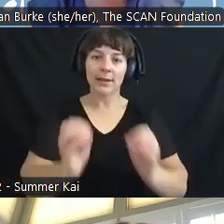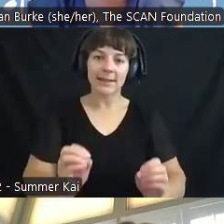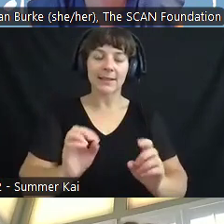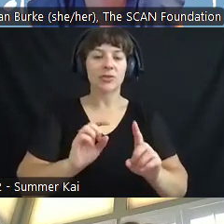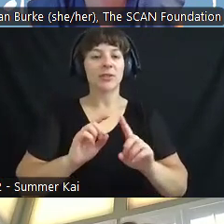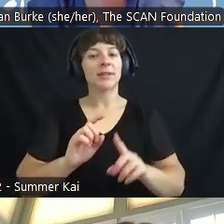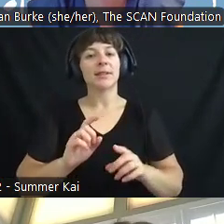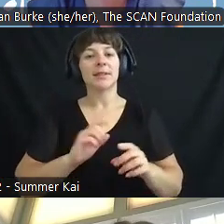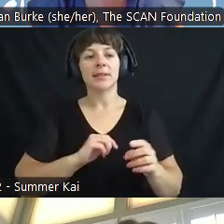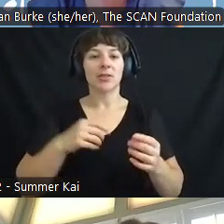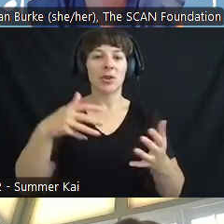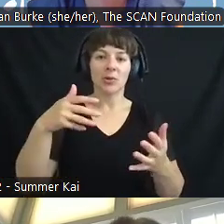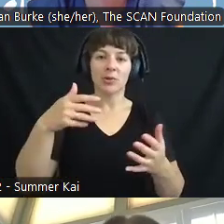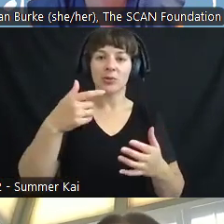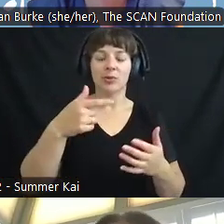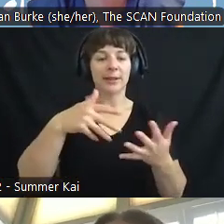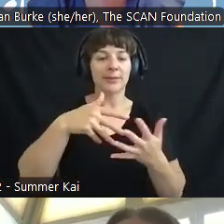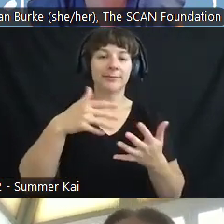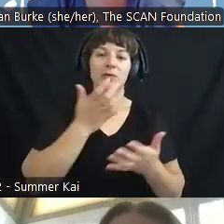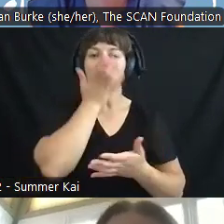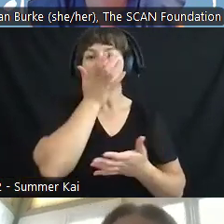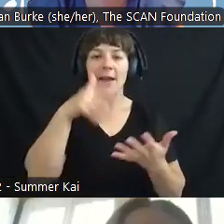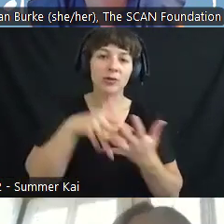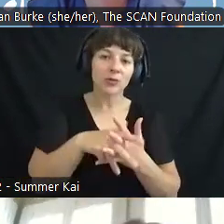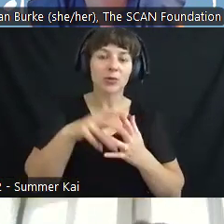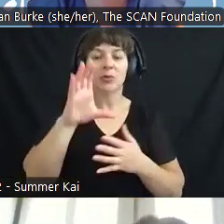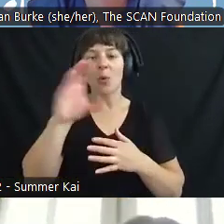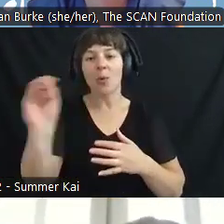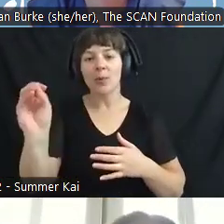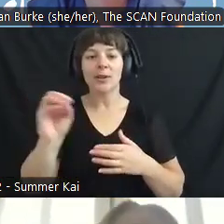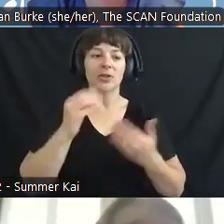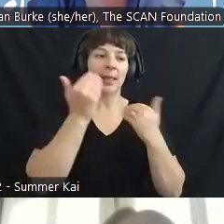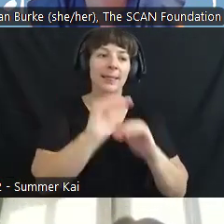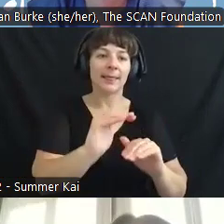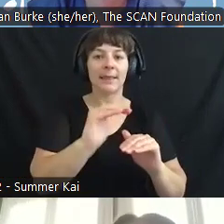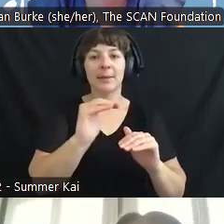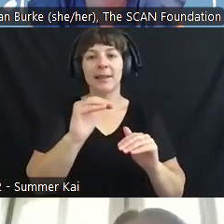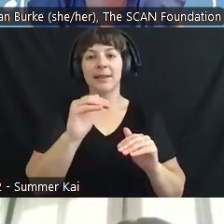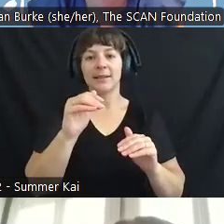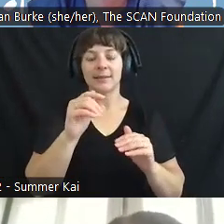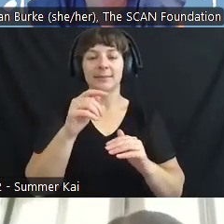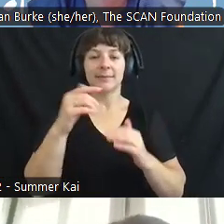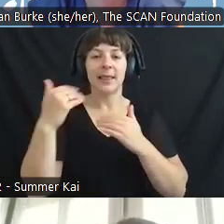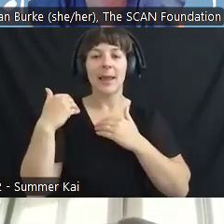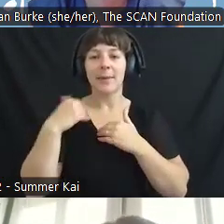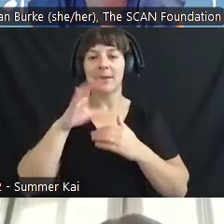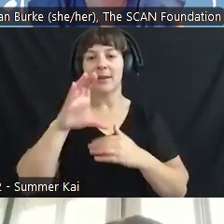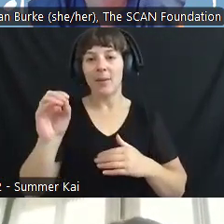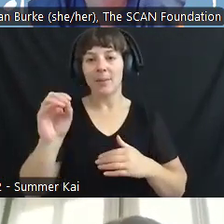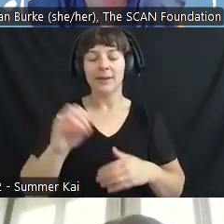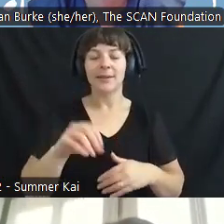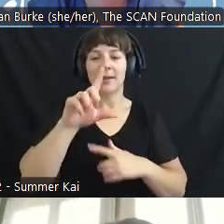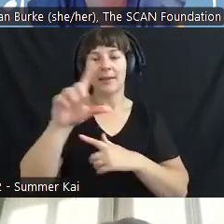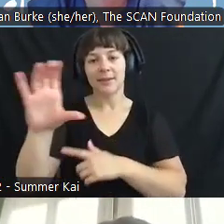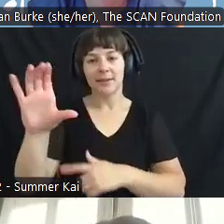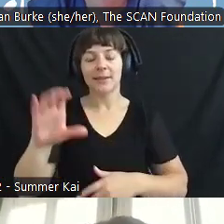grassroots, corporations, limited liability companies. And if you were to ask me, how do I